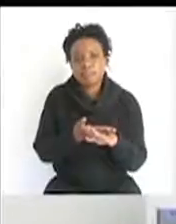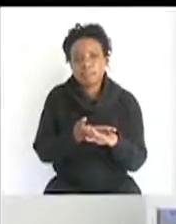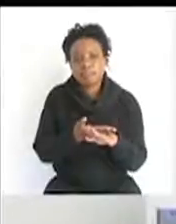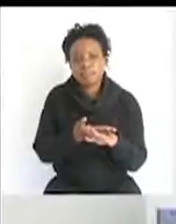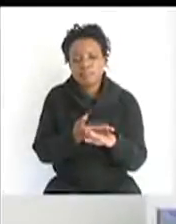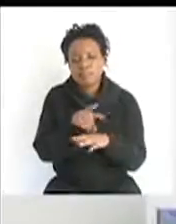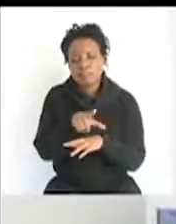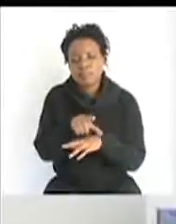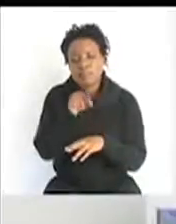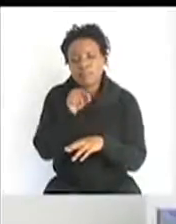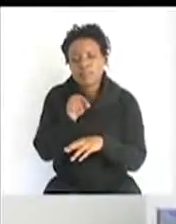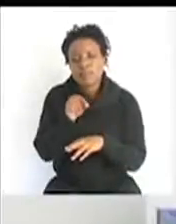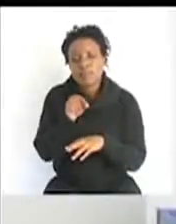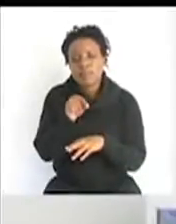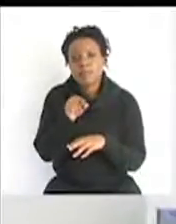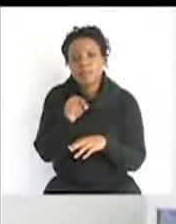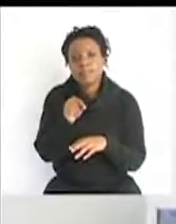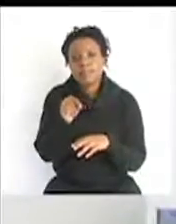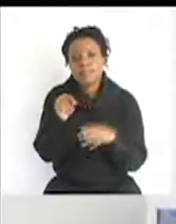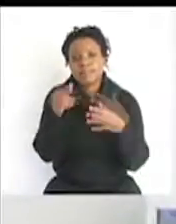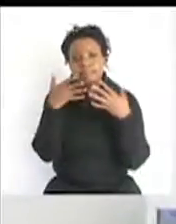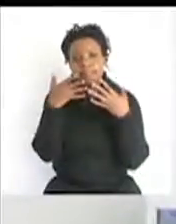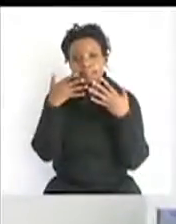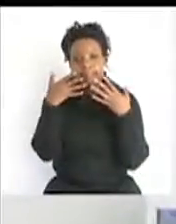cat is